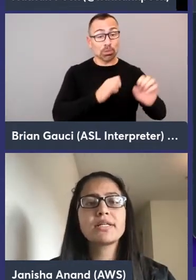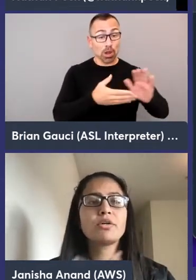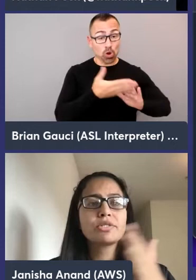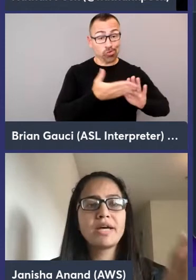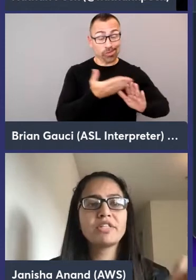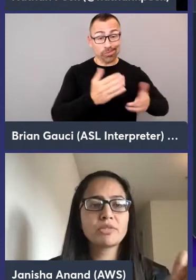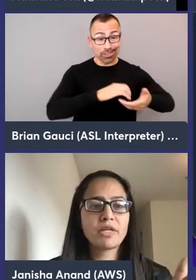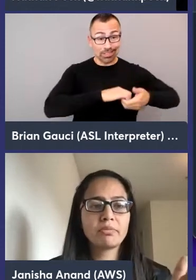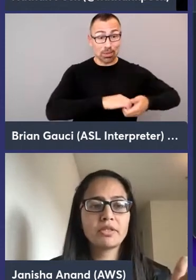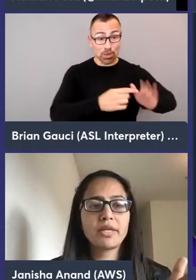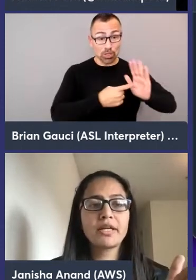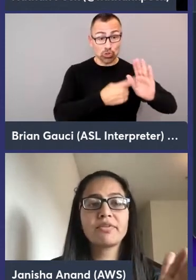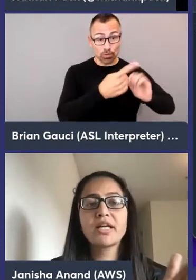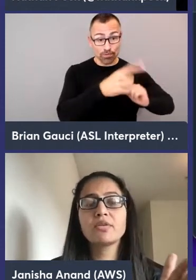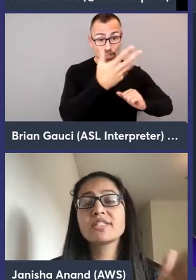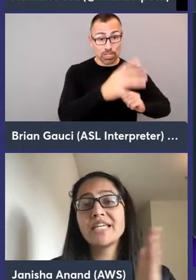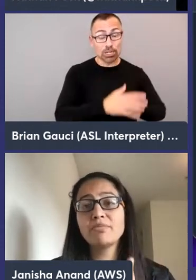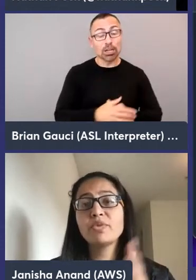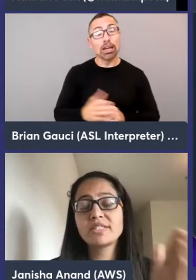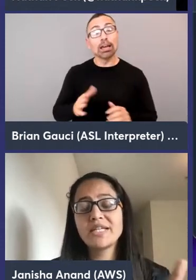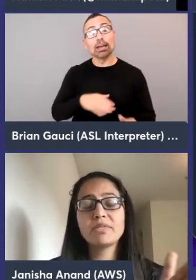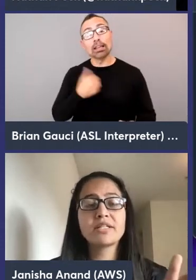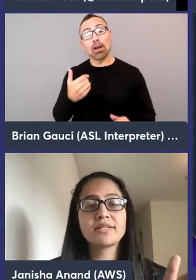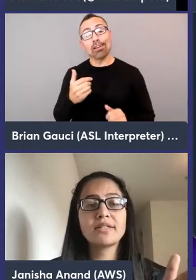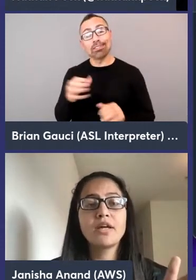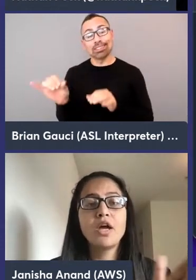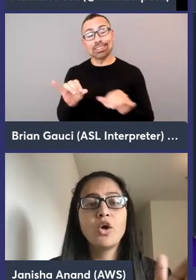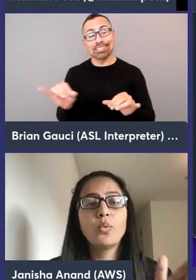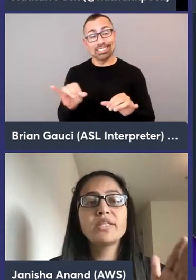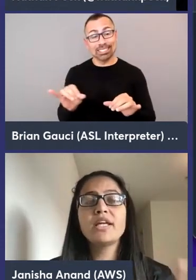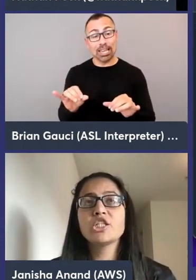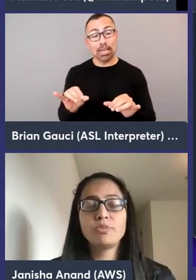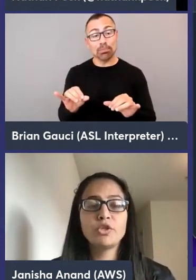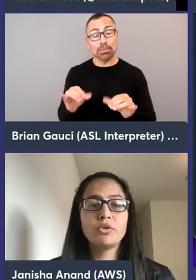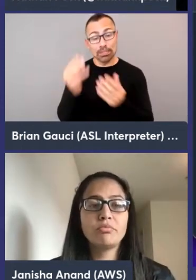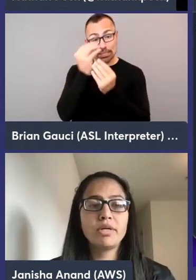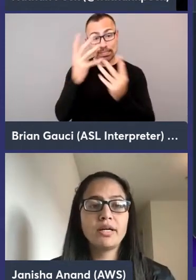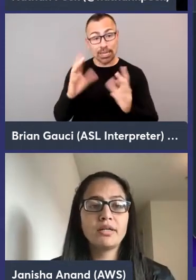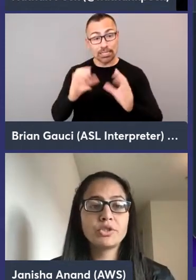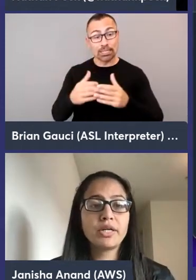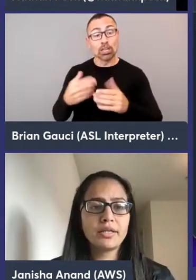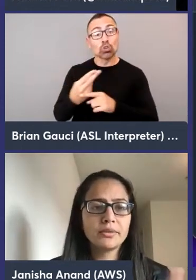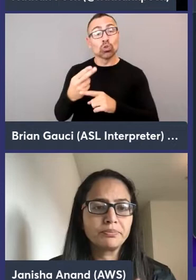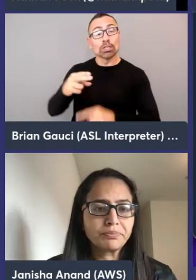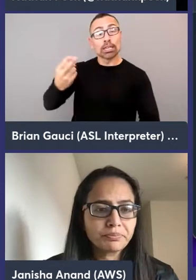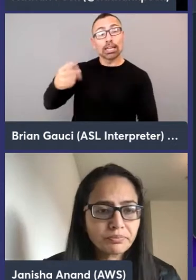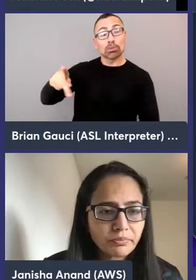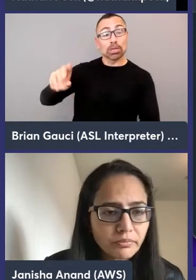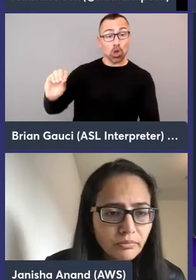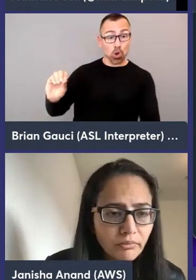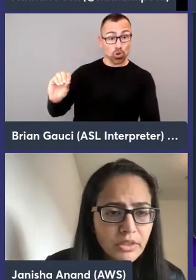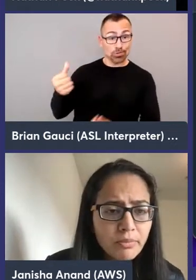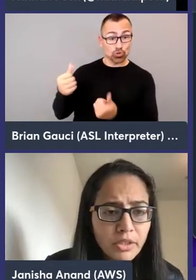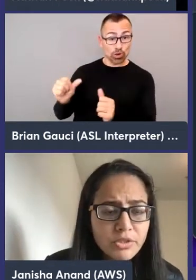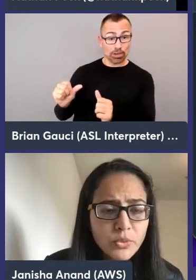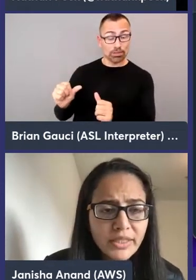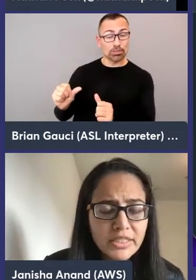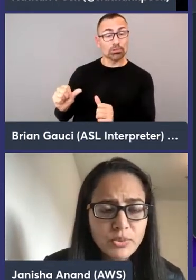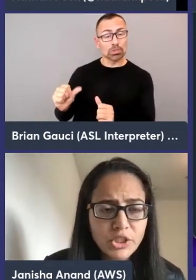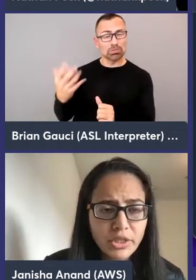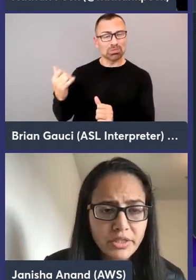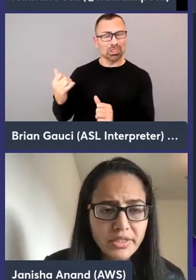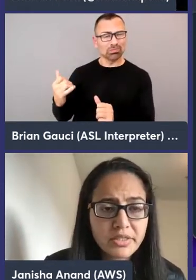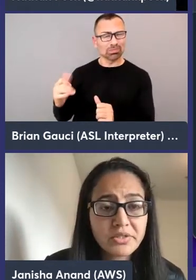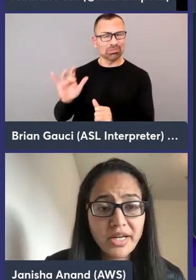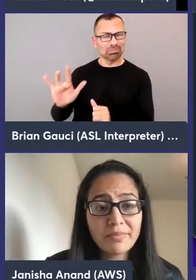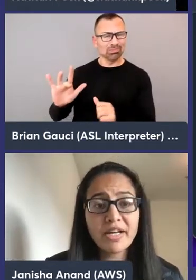showcased, and I also have an experiment that I ran with the same data set with an HPO trial. So I'm going to just quickly